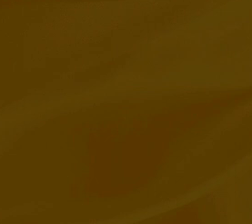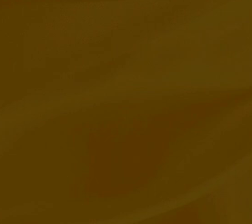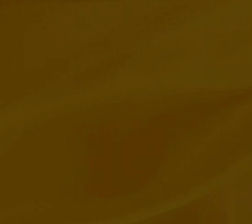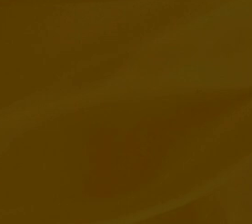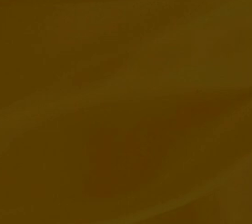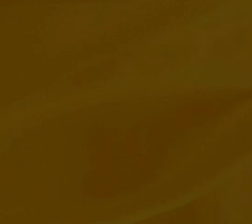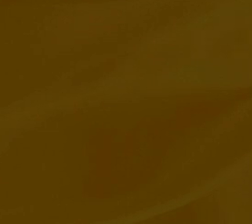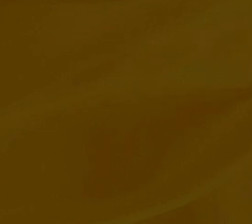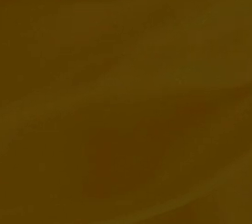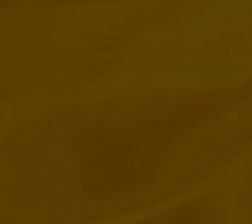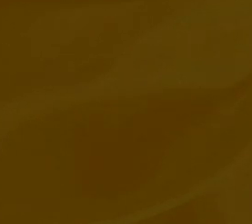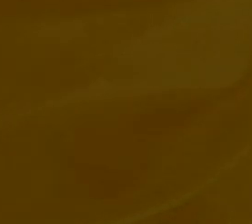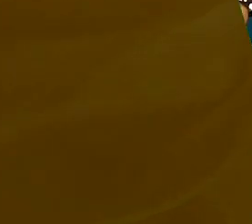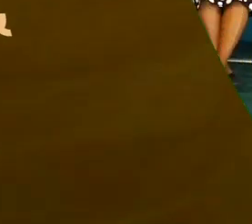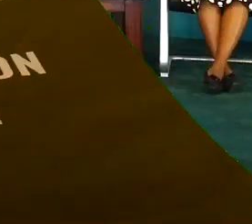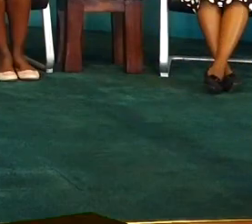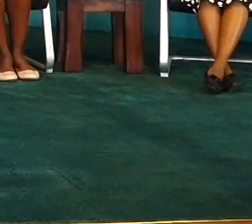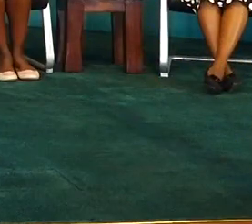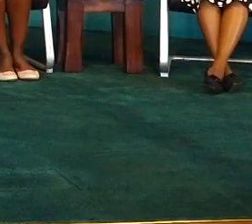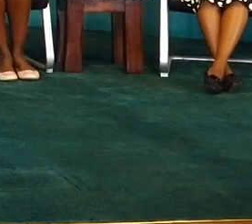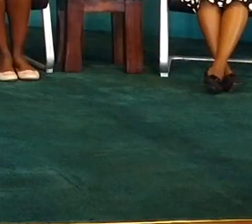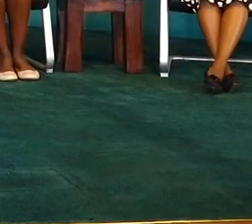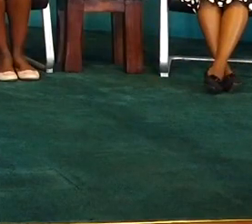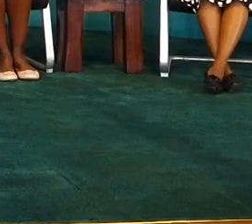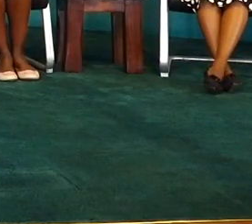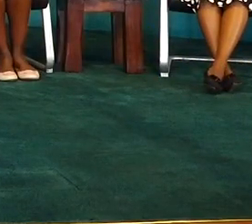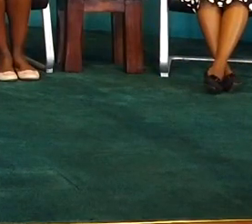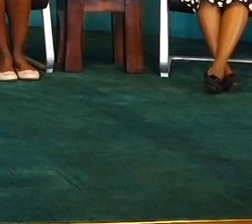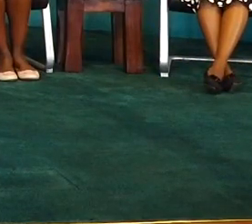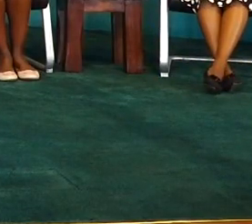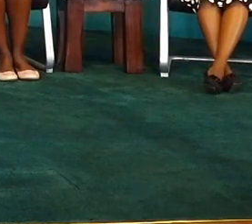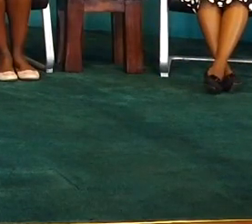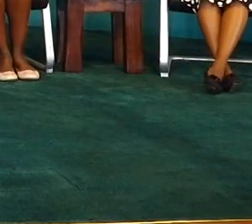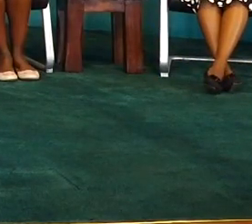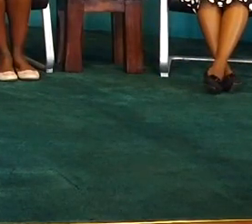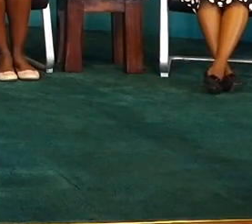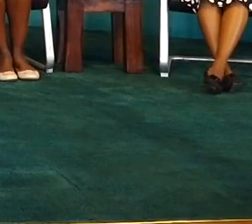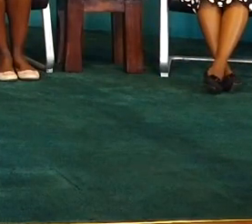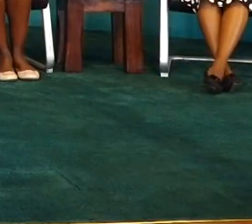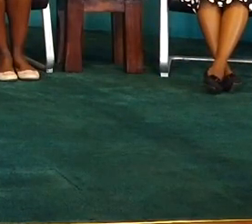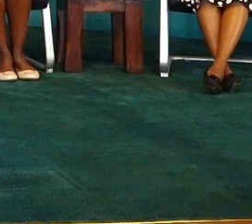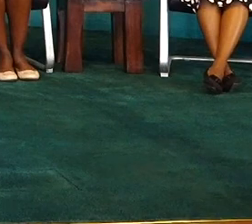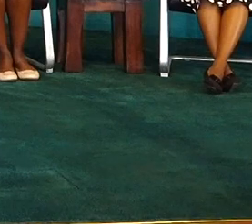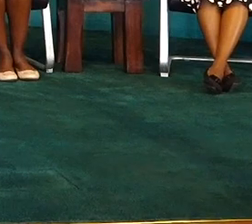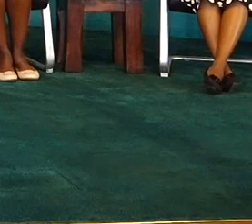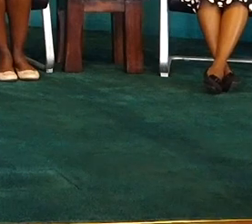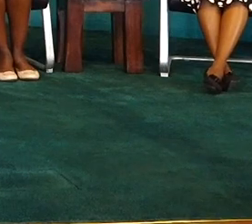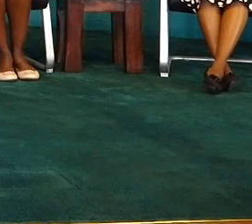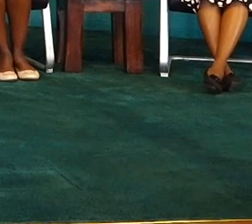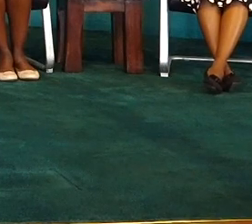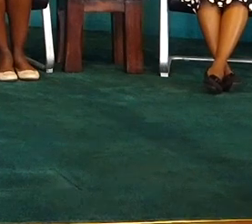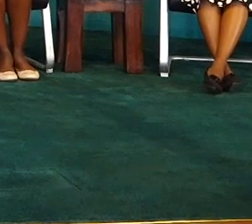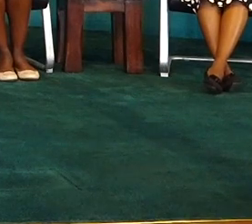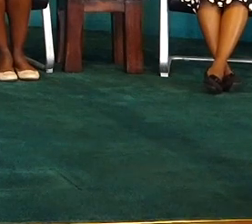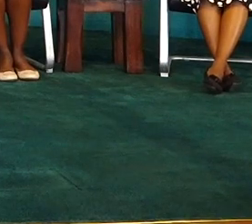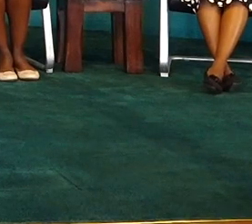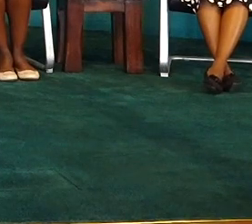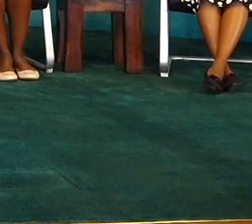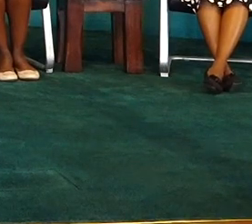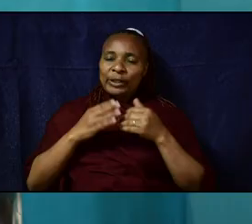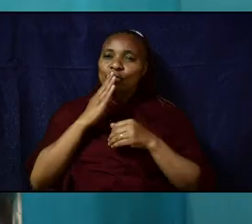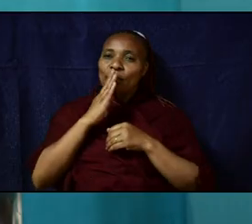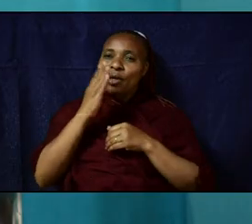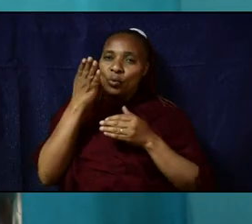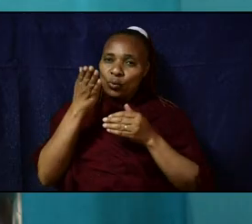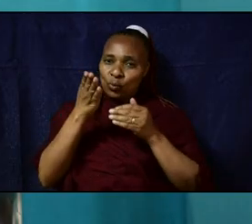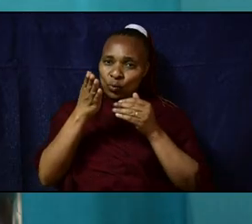Welcome once again, dear viewers, to the Teens Cornerstone Connection Lessons. We are excited to have you here. So for today,